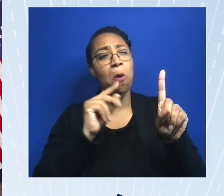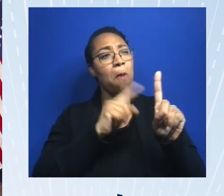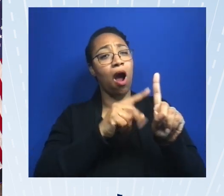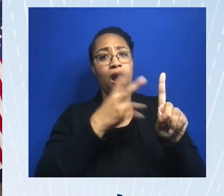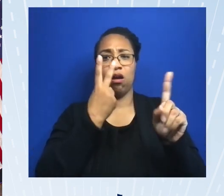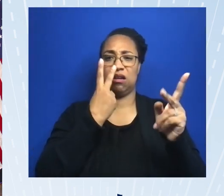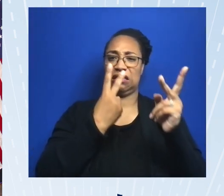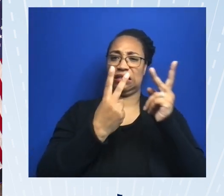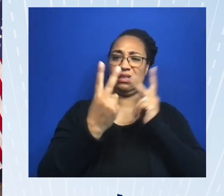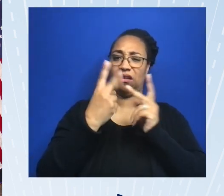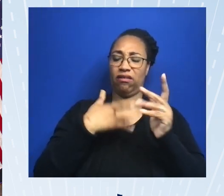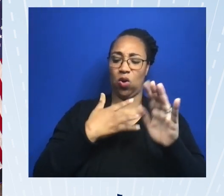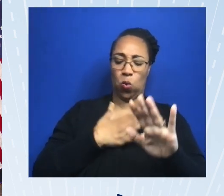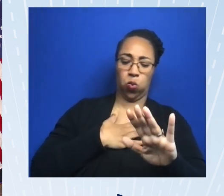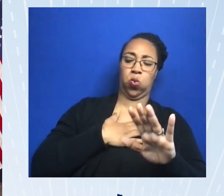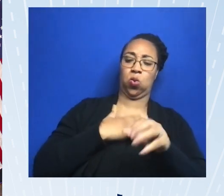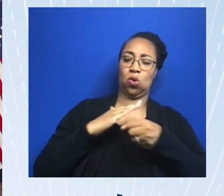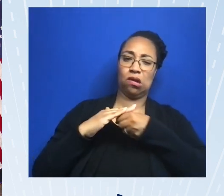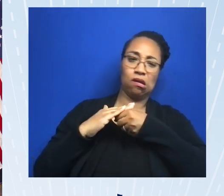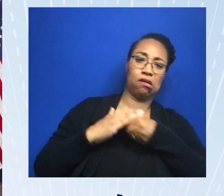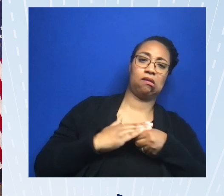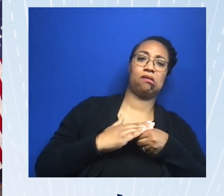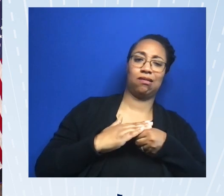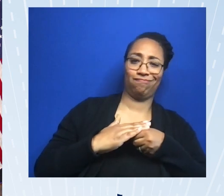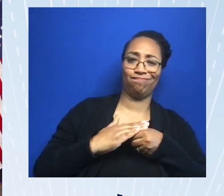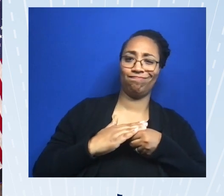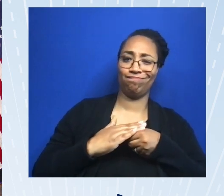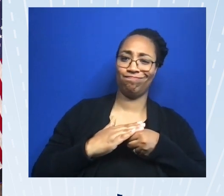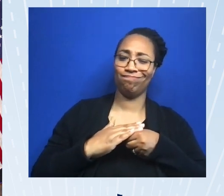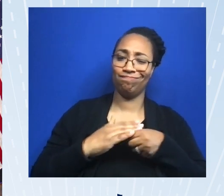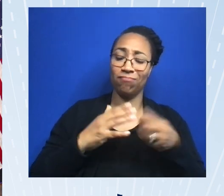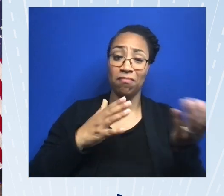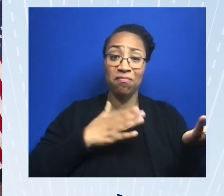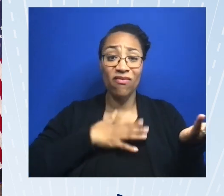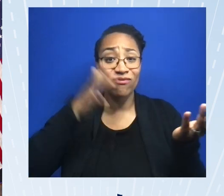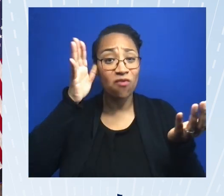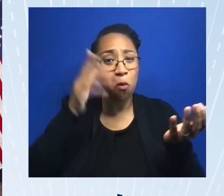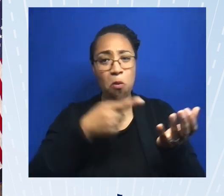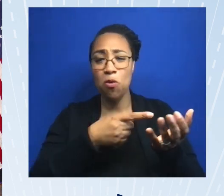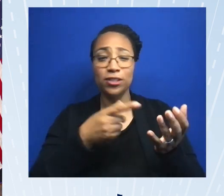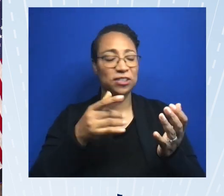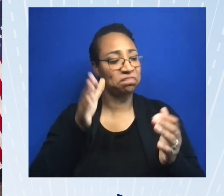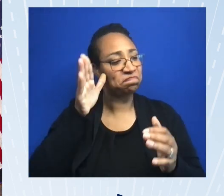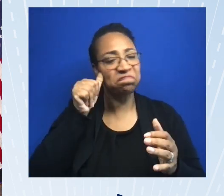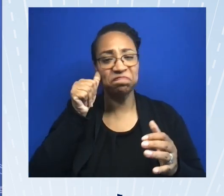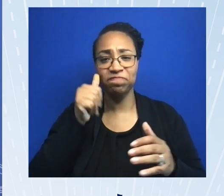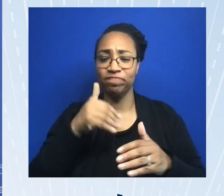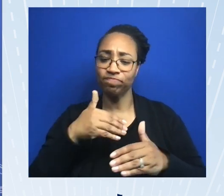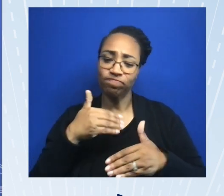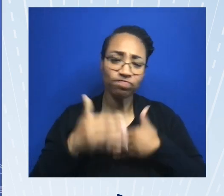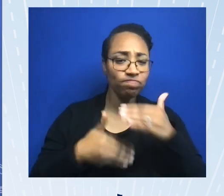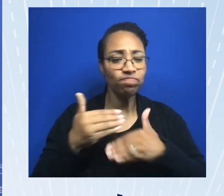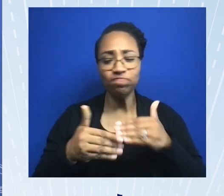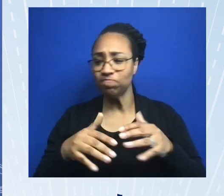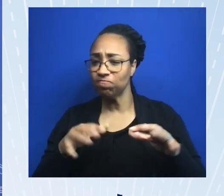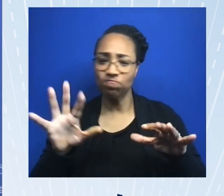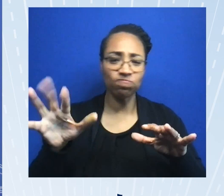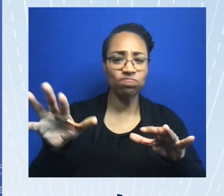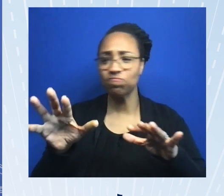groups confronting discrimination and hate, including the Black and Asian communities in Southern California and